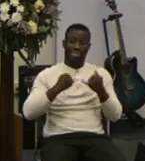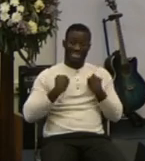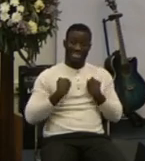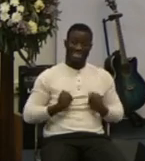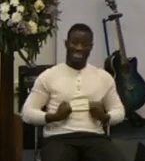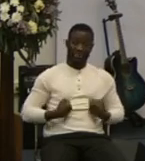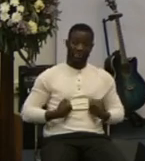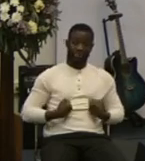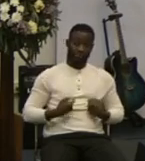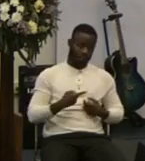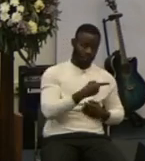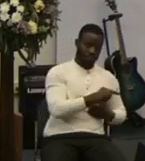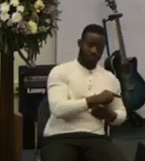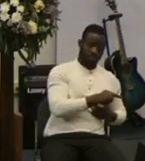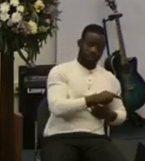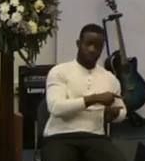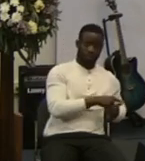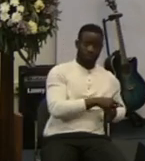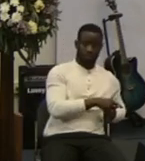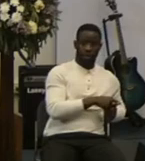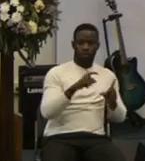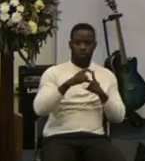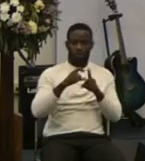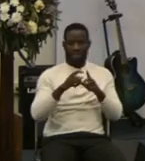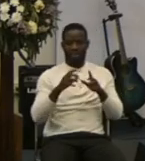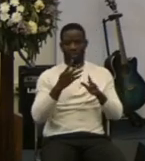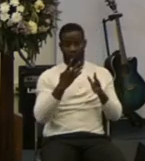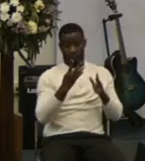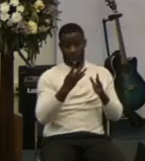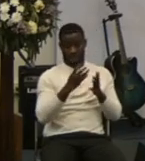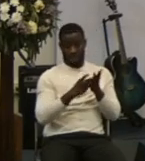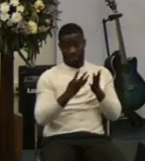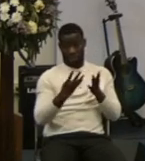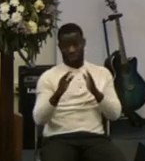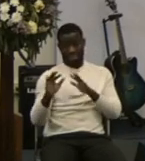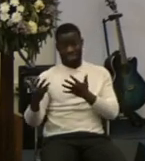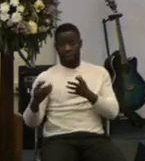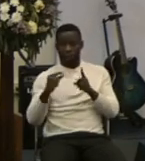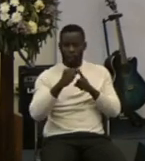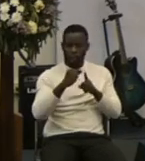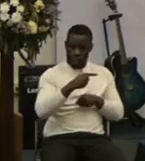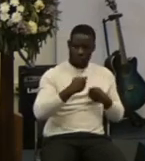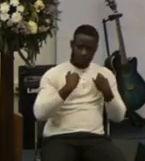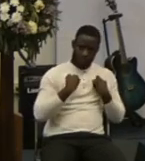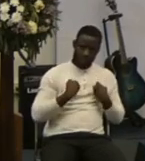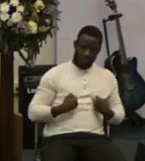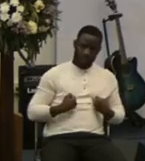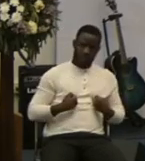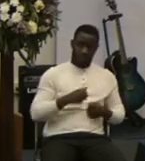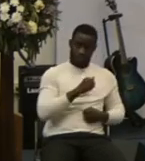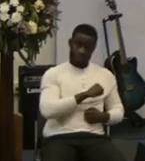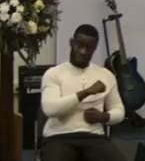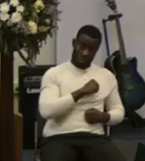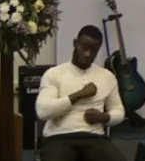in Miletus. 2 Timothy 4:10. Paul leaves this Christian